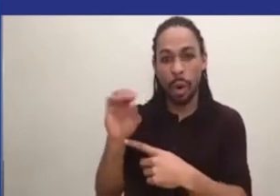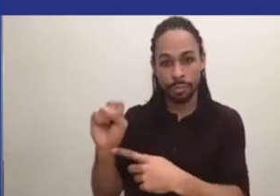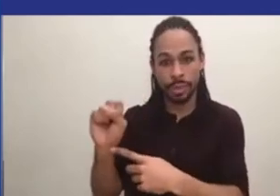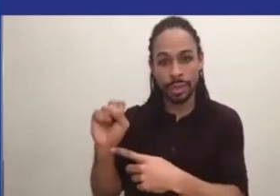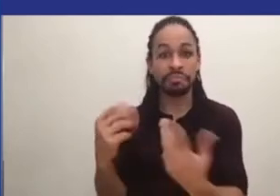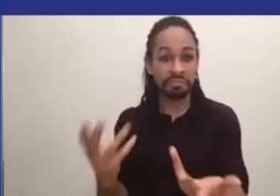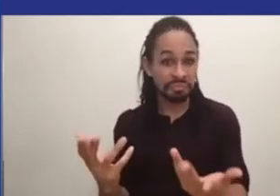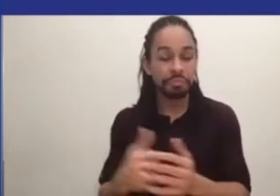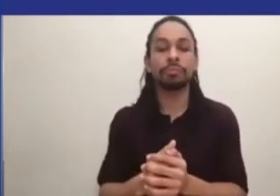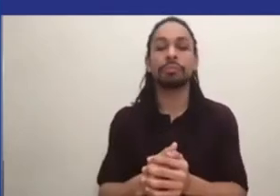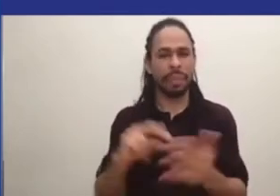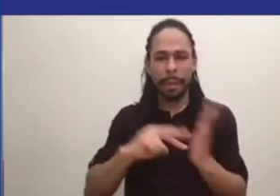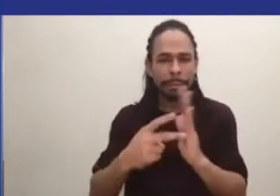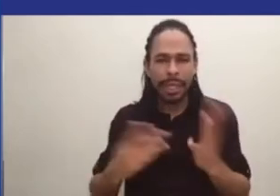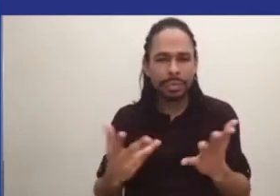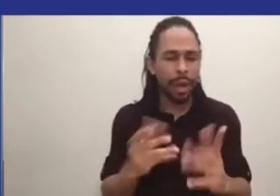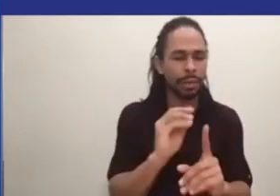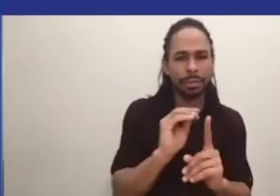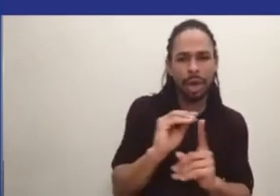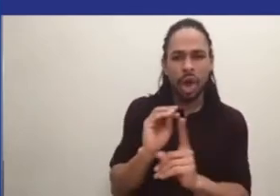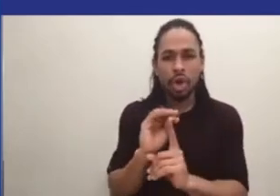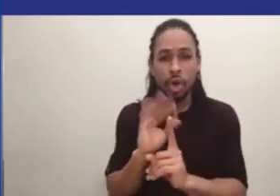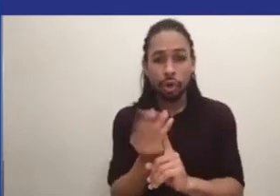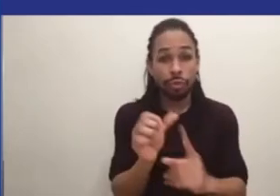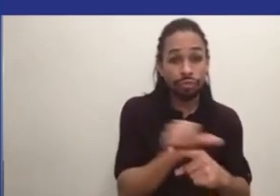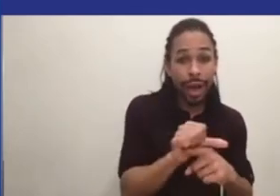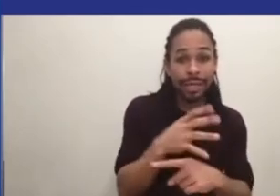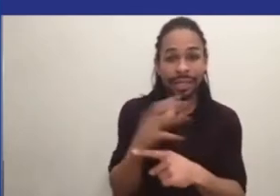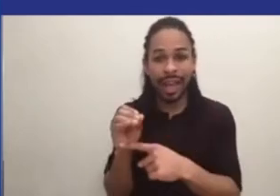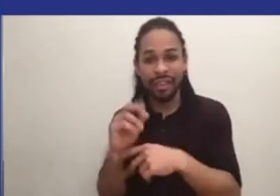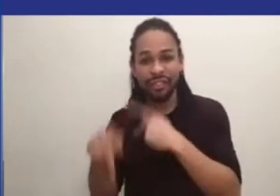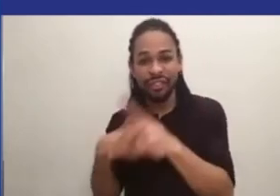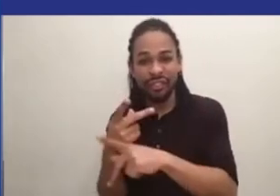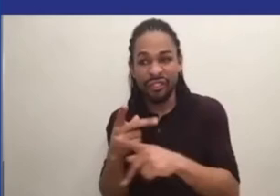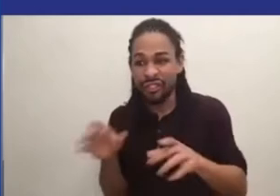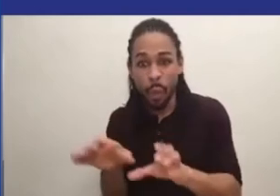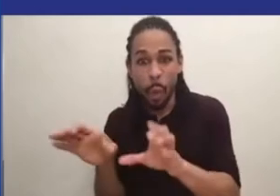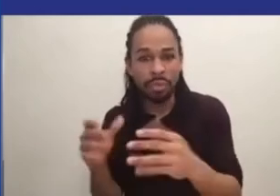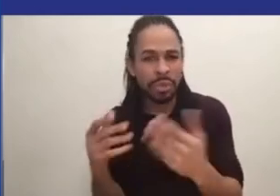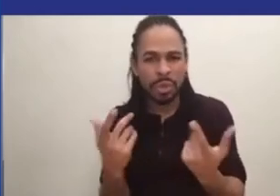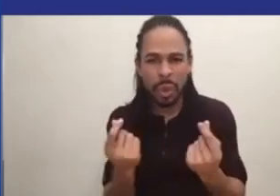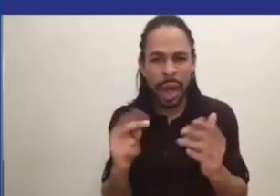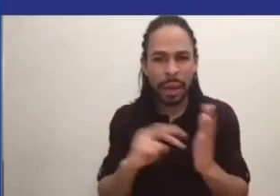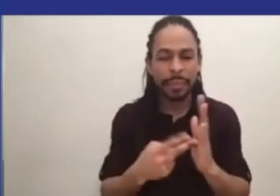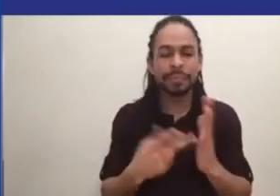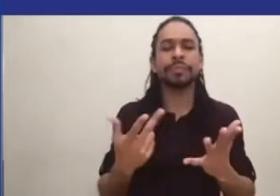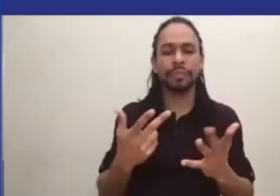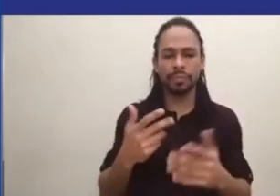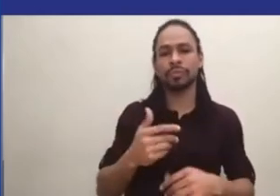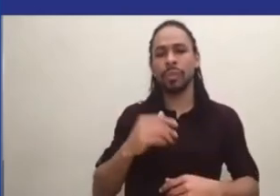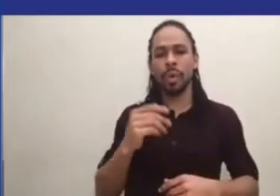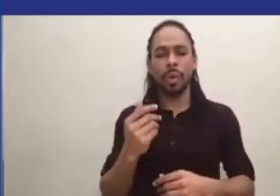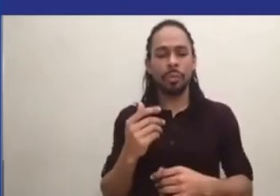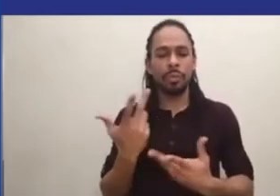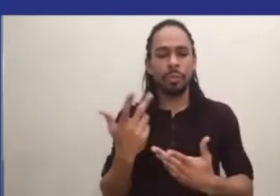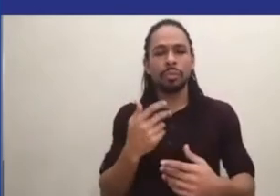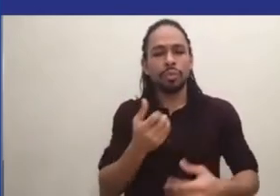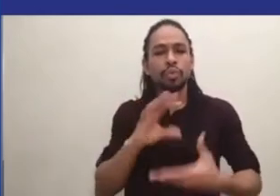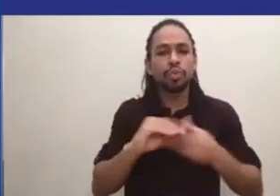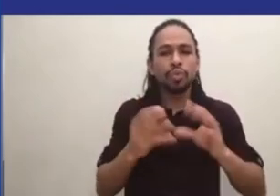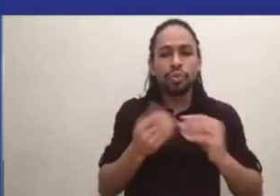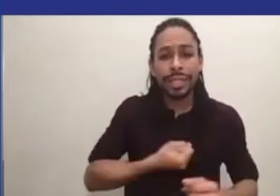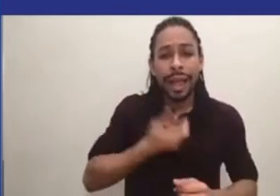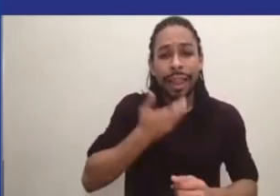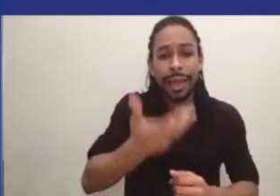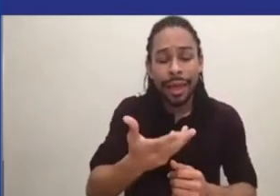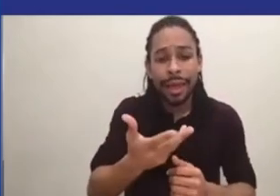cultural forms, those words kind of illustrate for me oral storytelling, cultural traditions, cultural